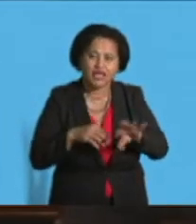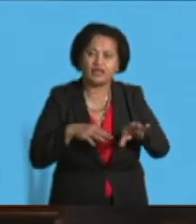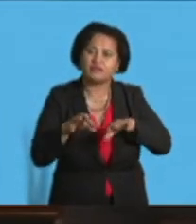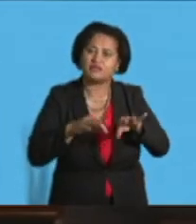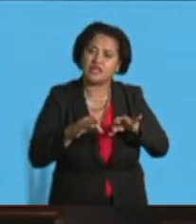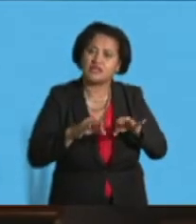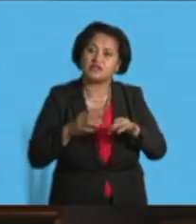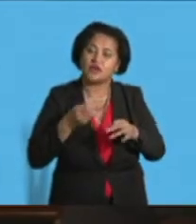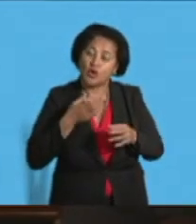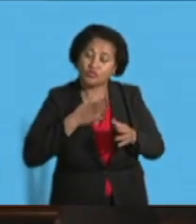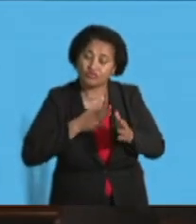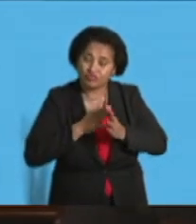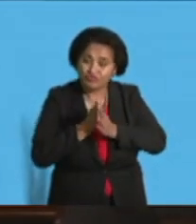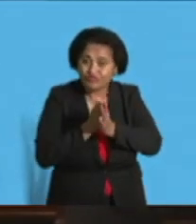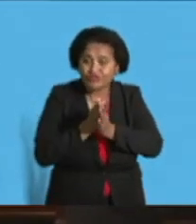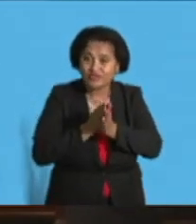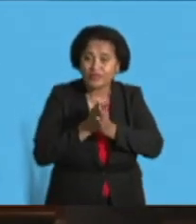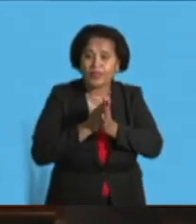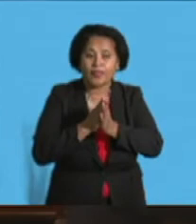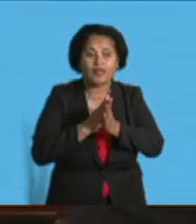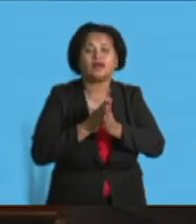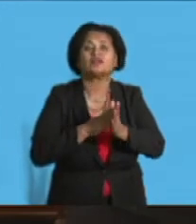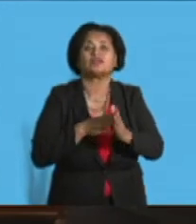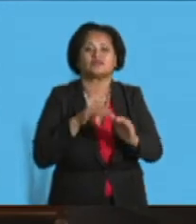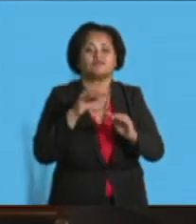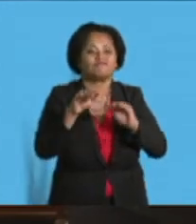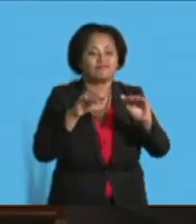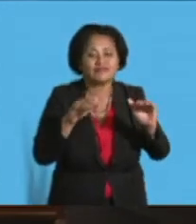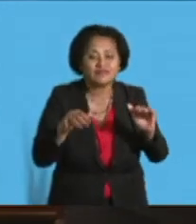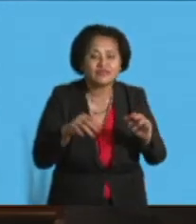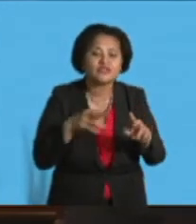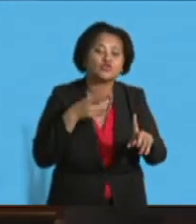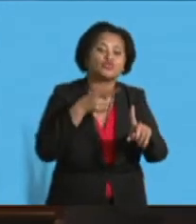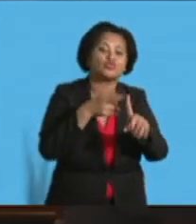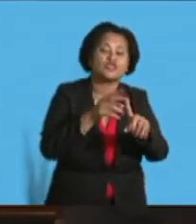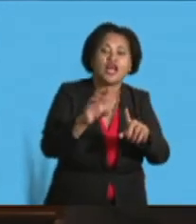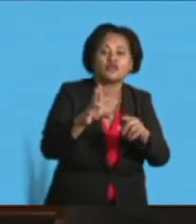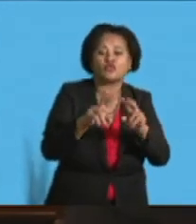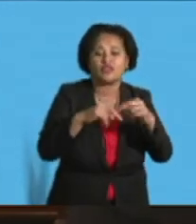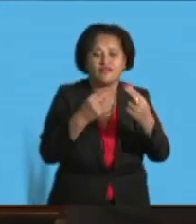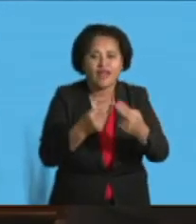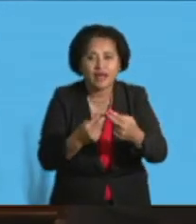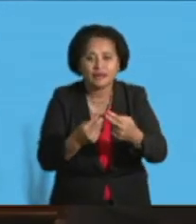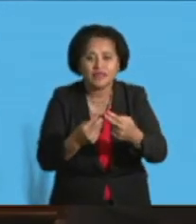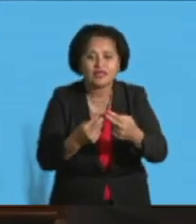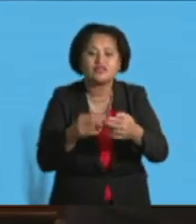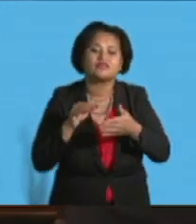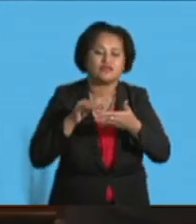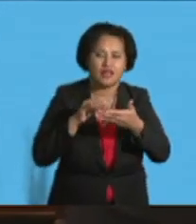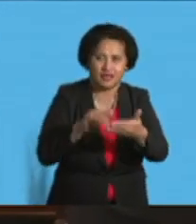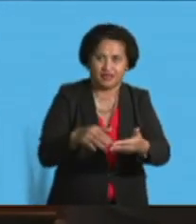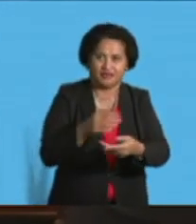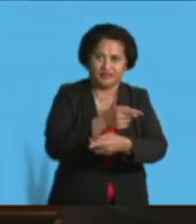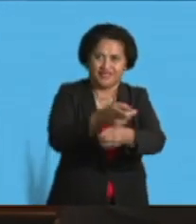look forward to reaching our families and secure them in the coming year. And